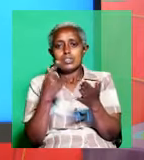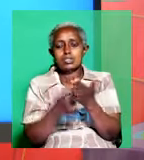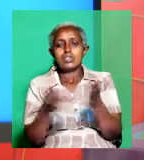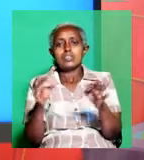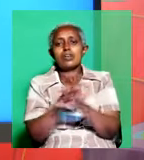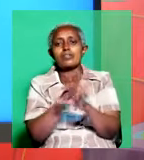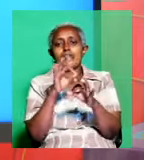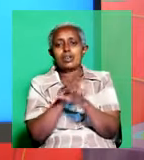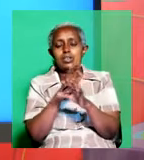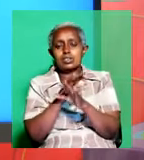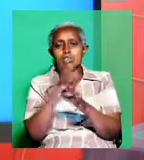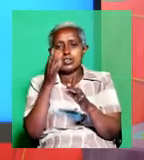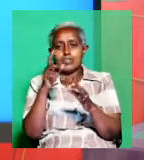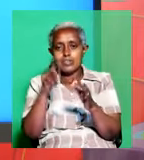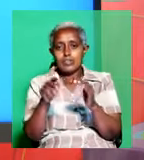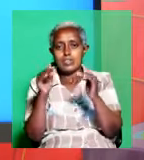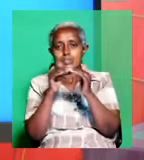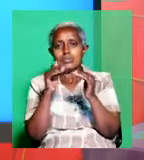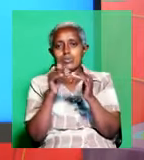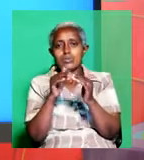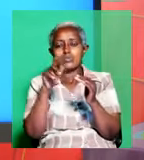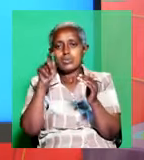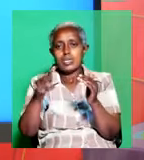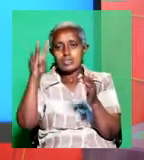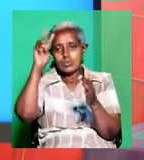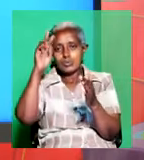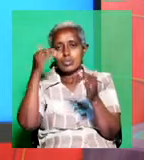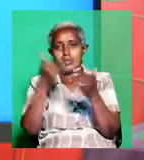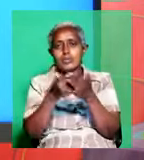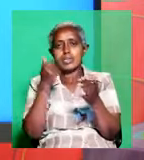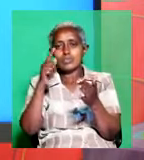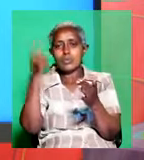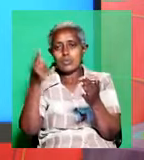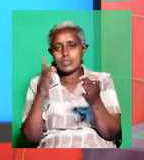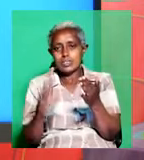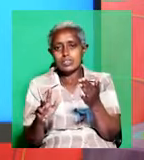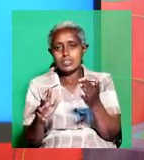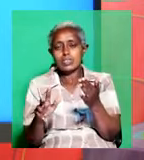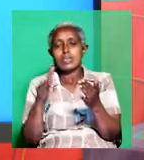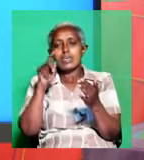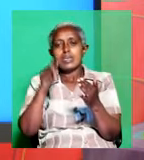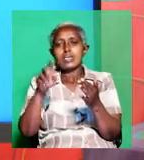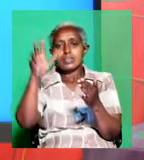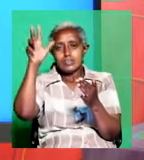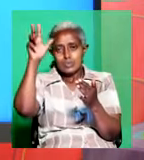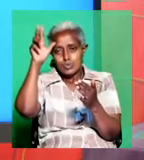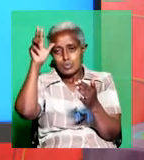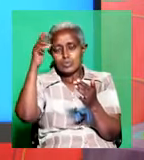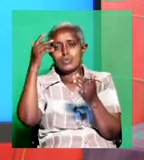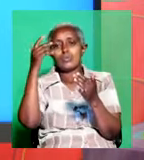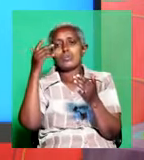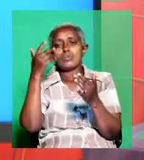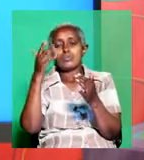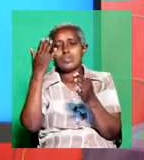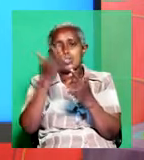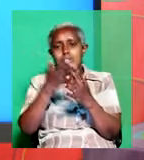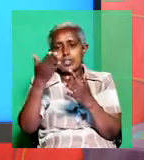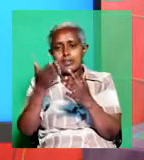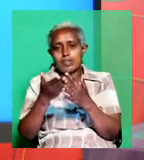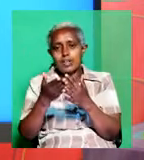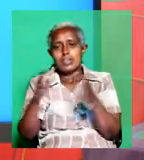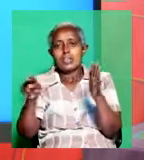this function f of x equal to x squared minus 1 over 3 x cubed on the